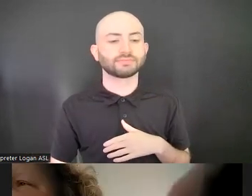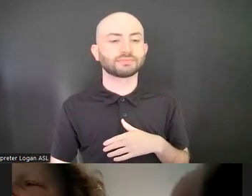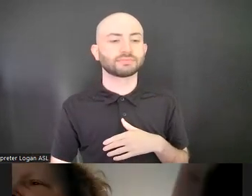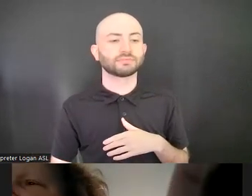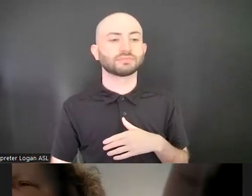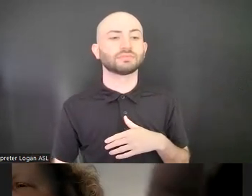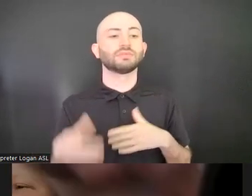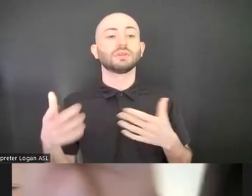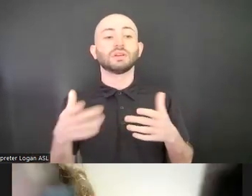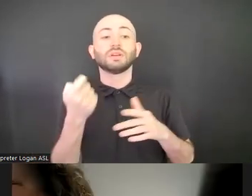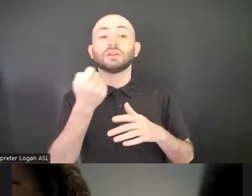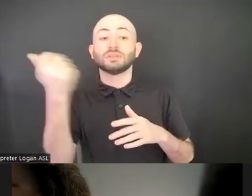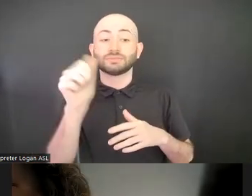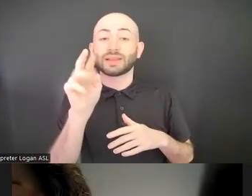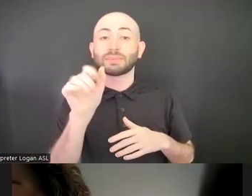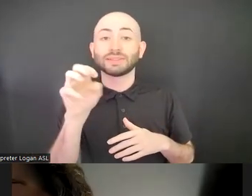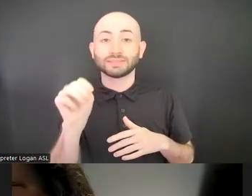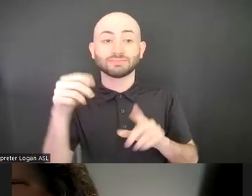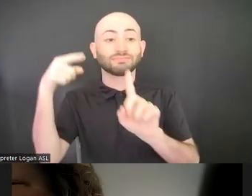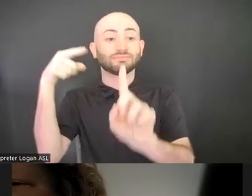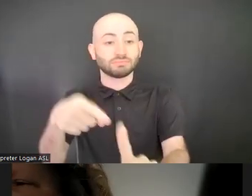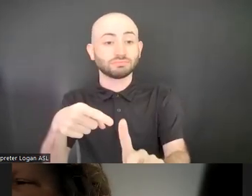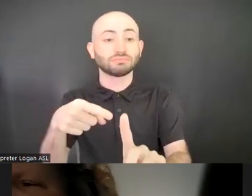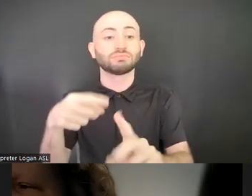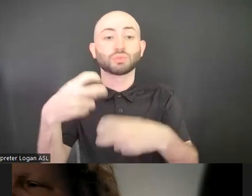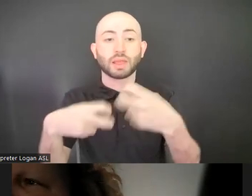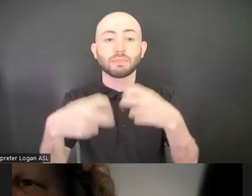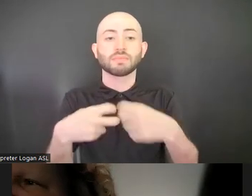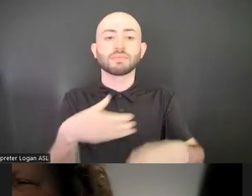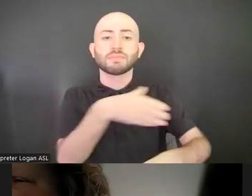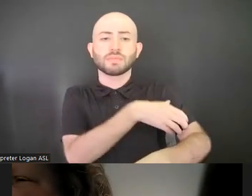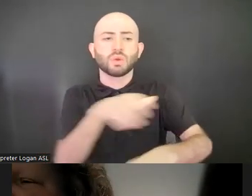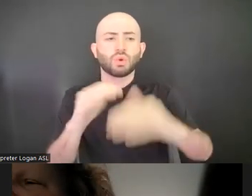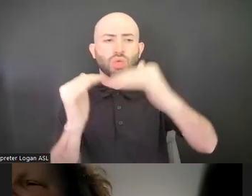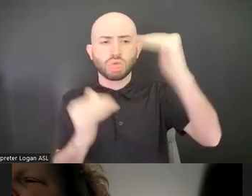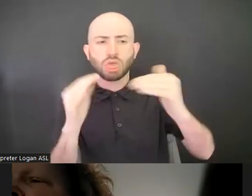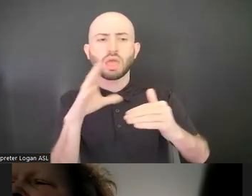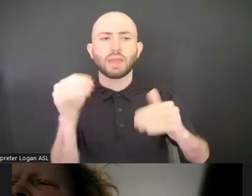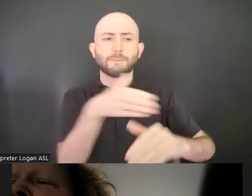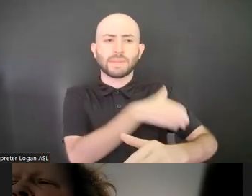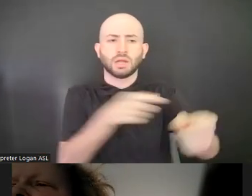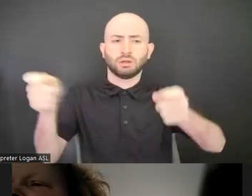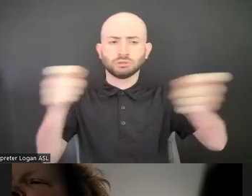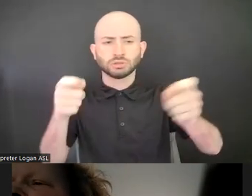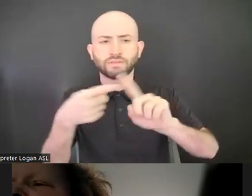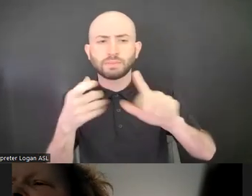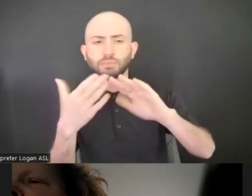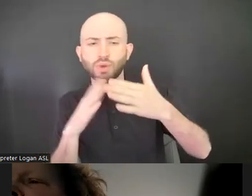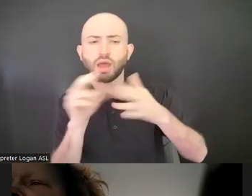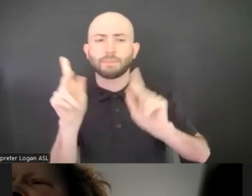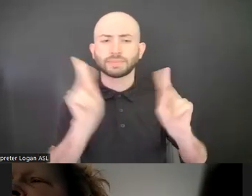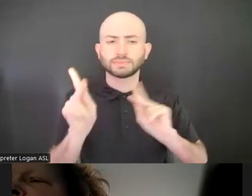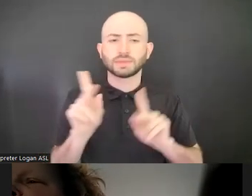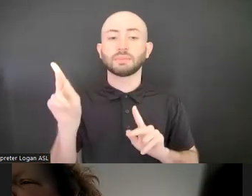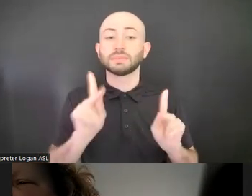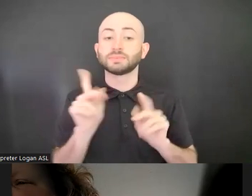marginalized communities and people people with disabilities are far more likely to sexual violence than their